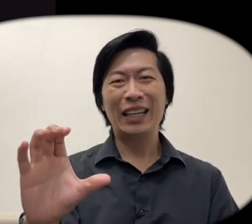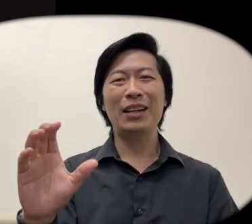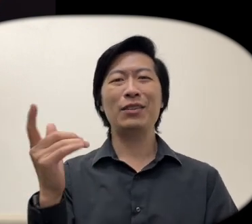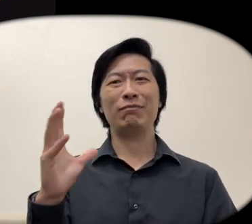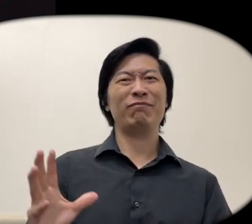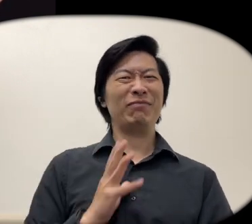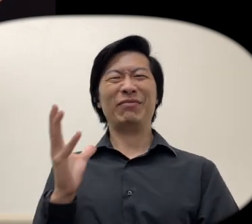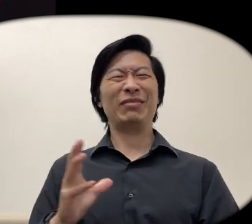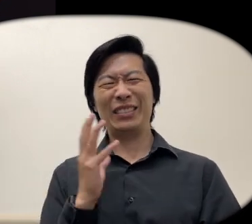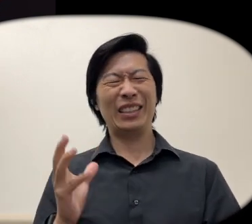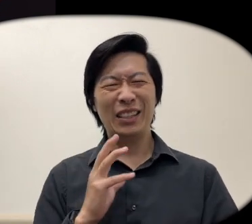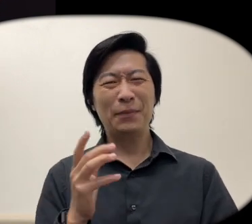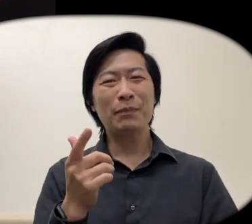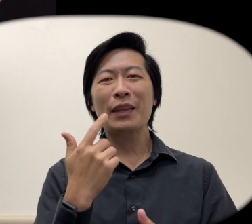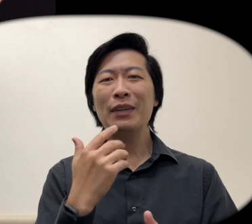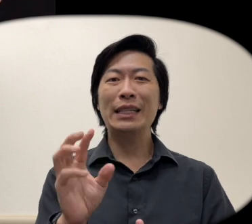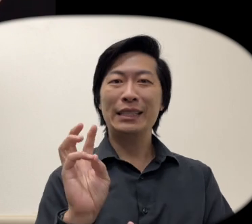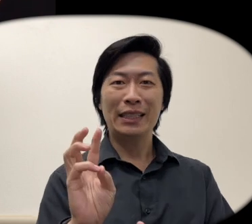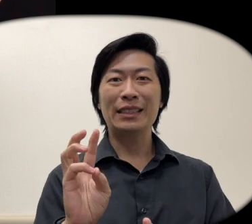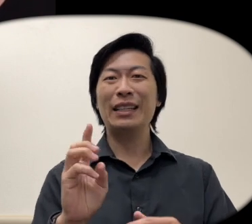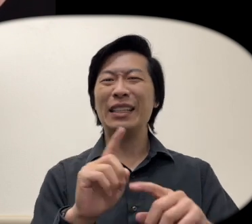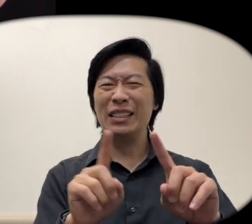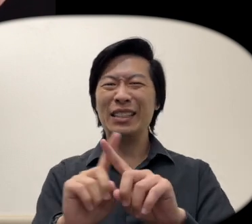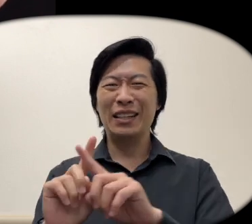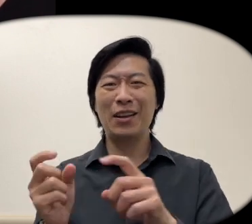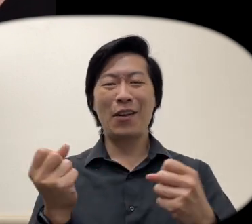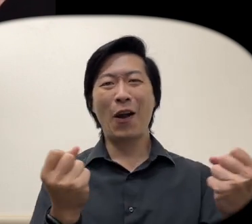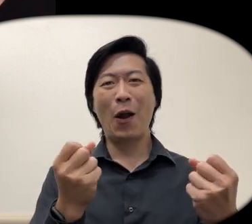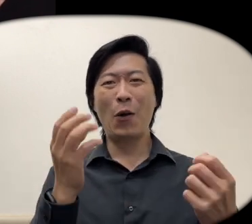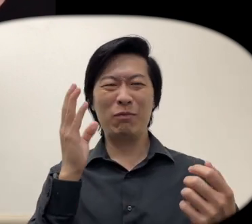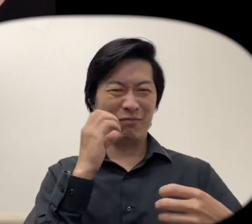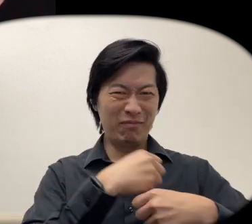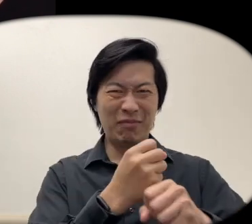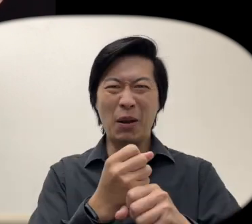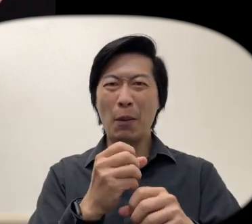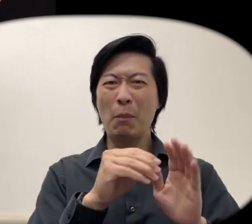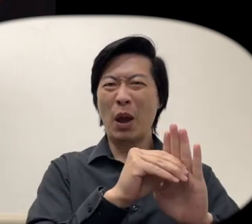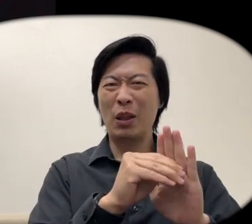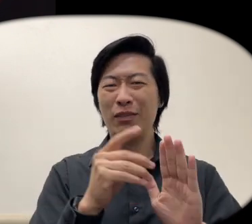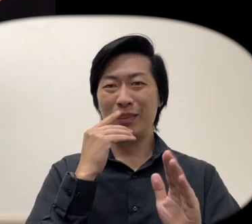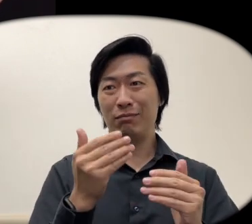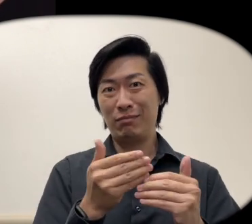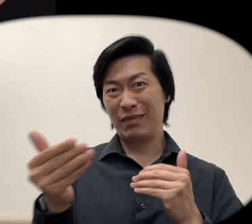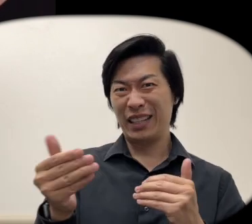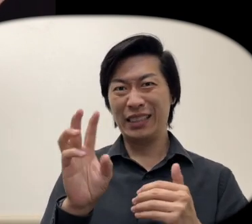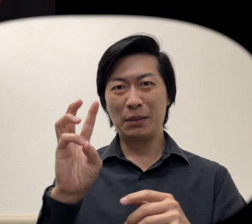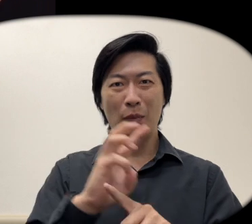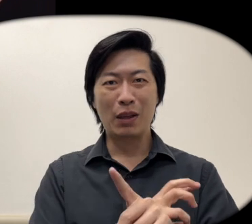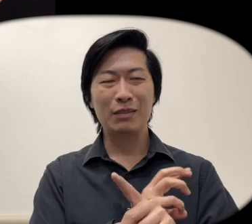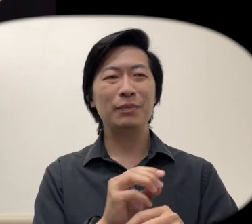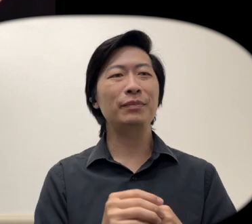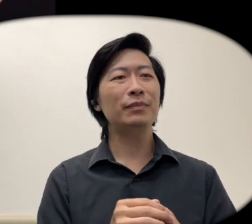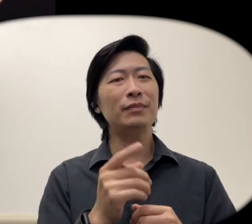like that. So they have 6 models in the works that are going to be brand new to GM in the next 6 months. In addition to that, one of the